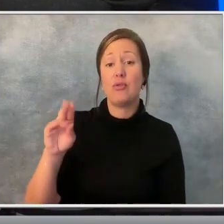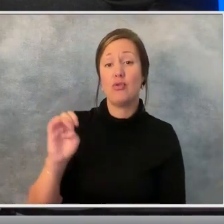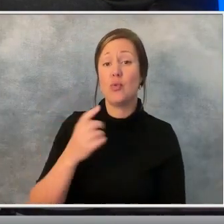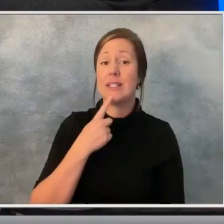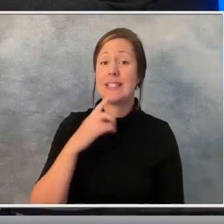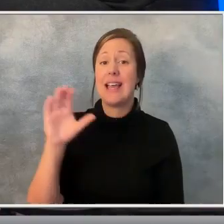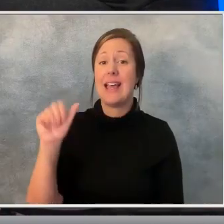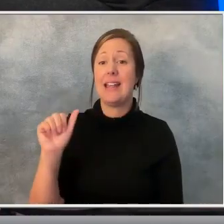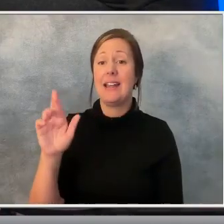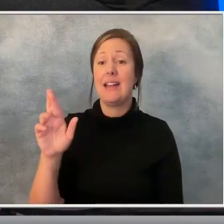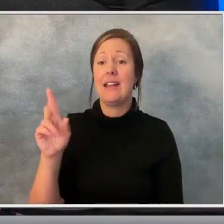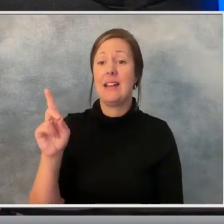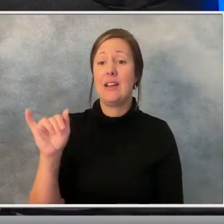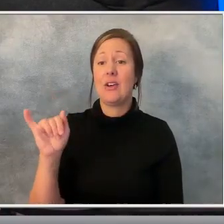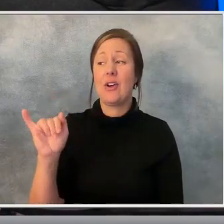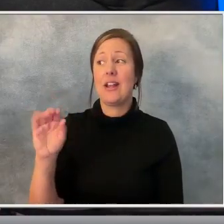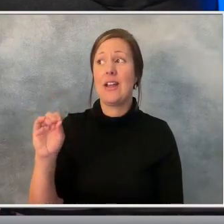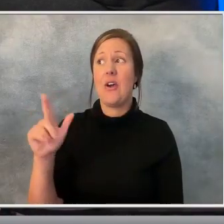cardiothoracic surgeon.